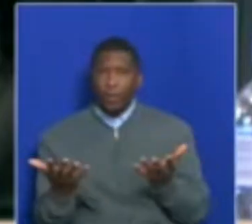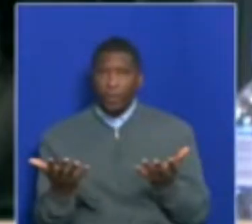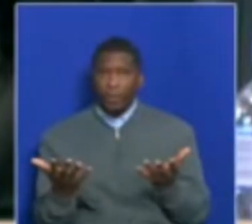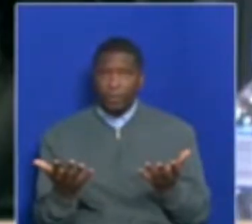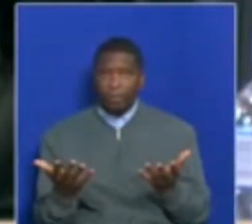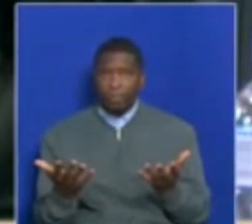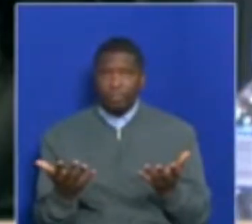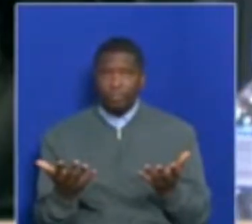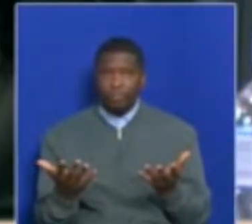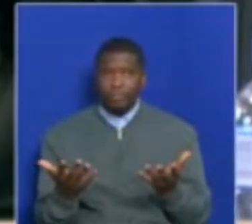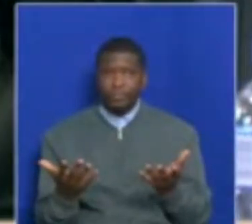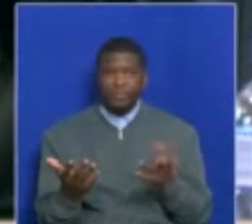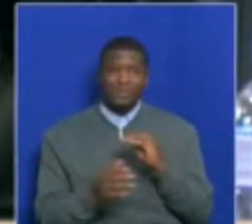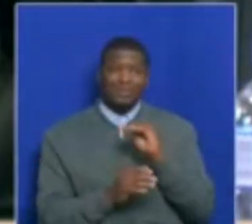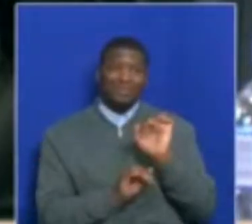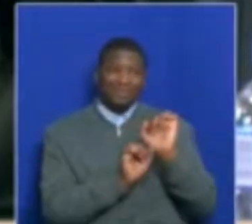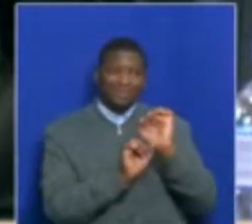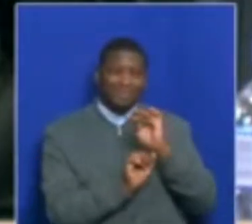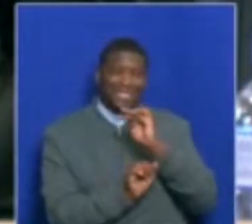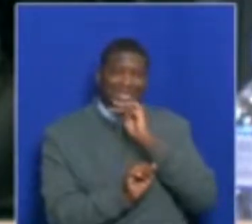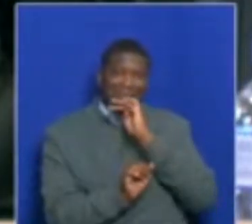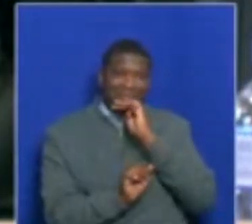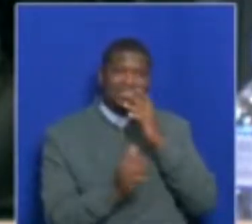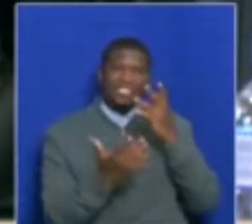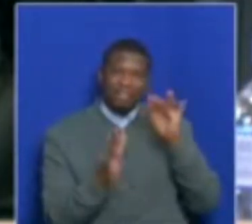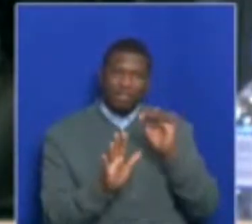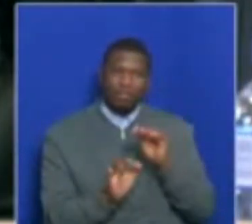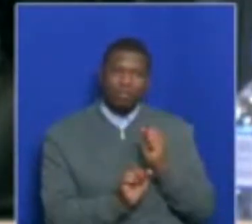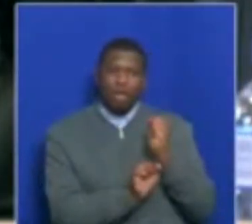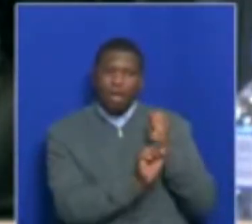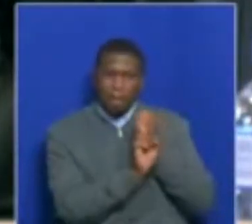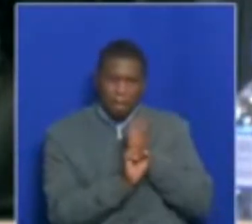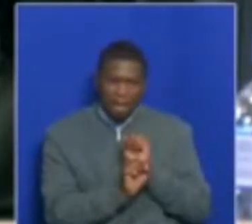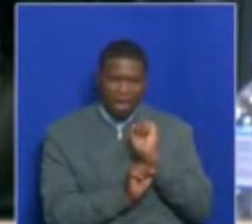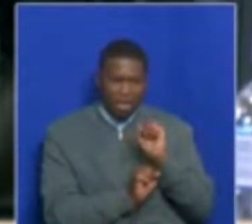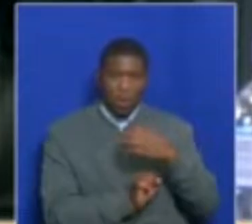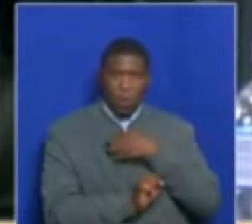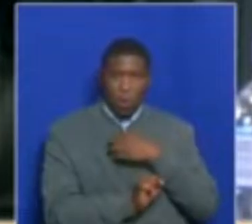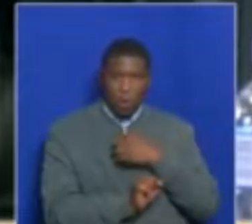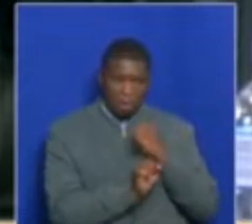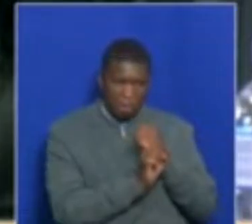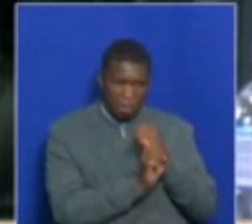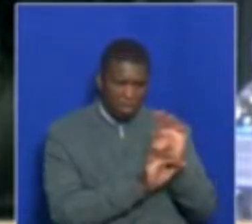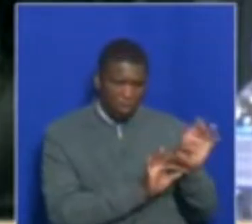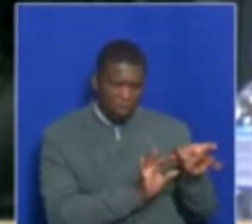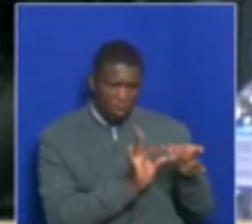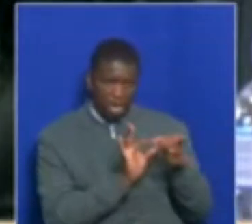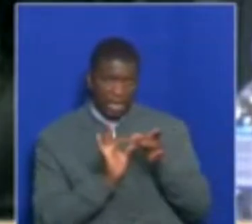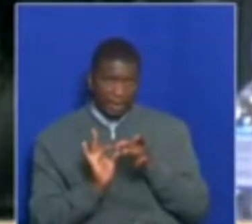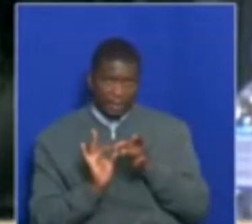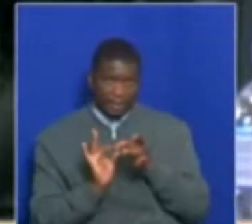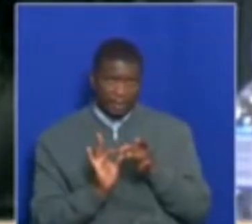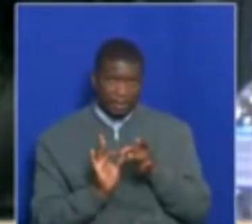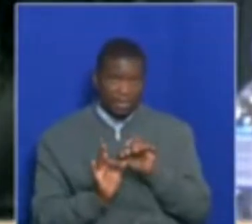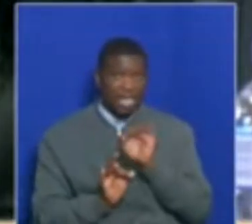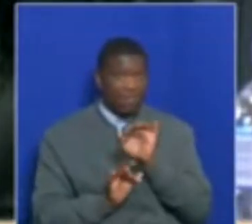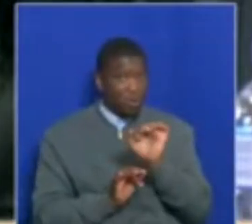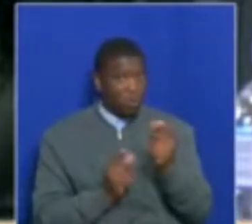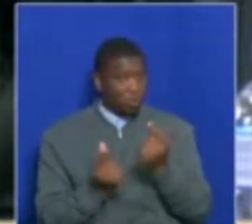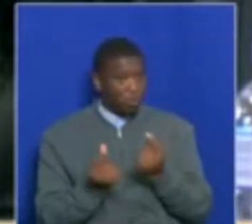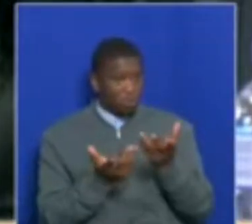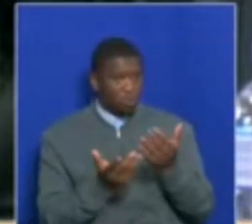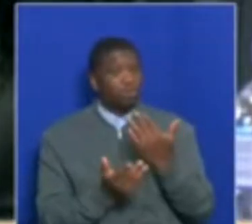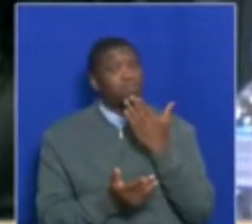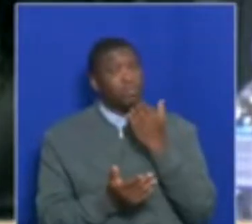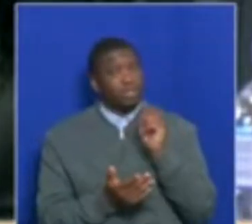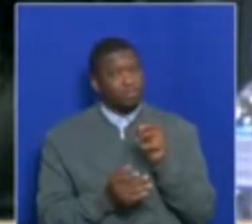you have created that connection, as a matter of fact. And if that's what you're doing, saying you've